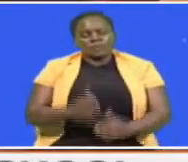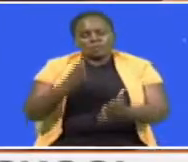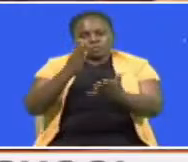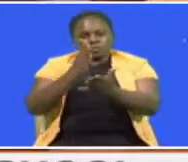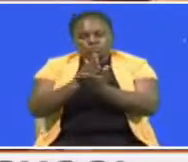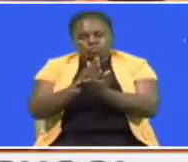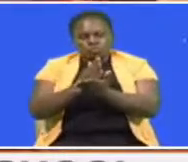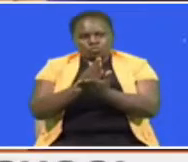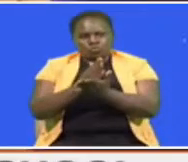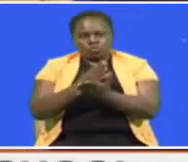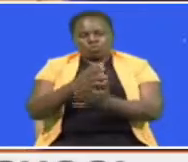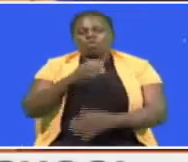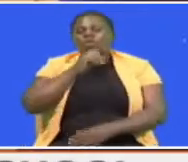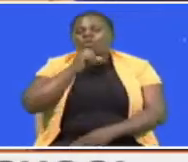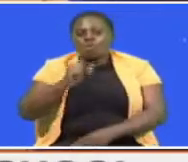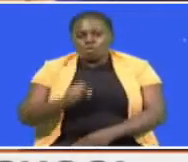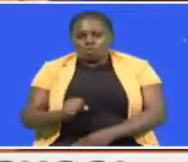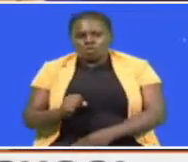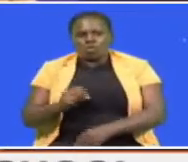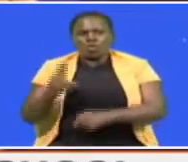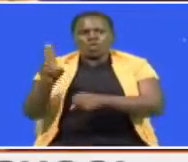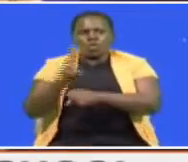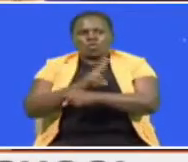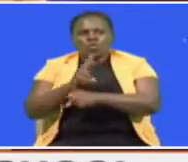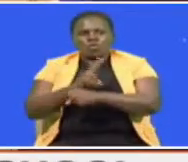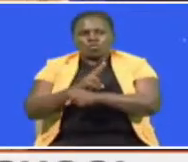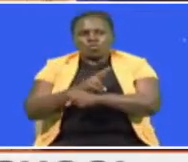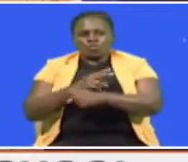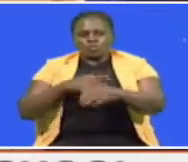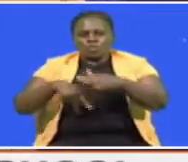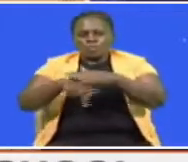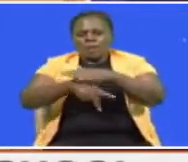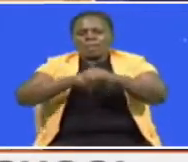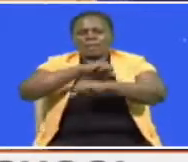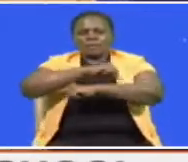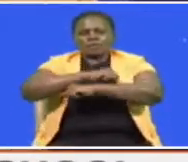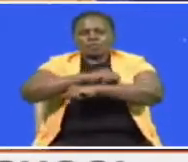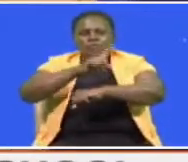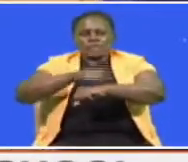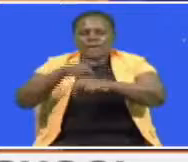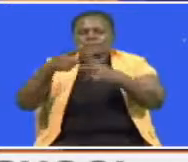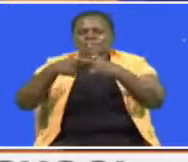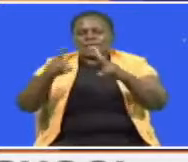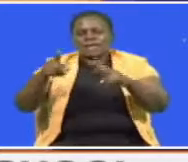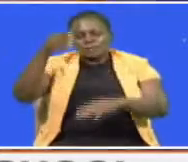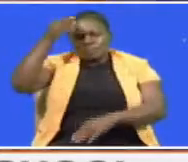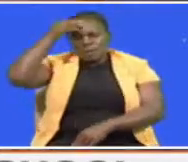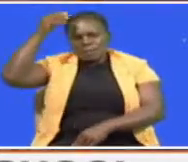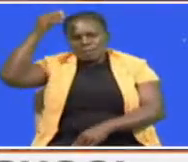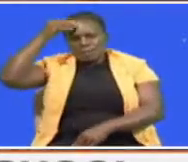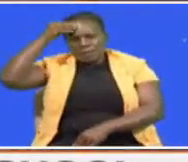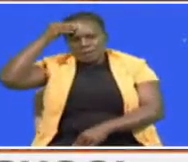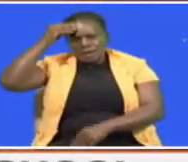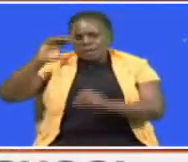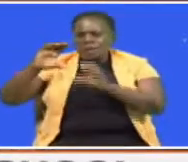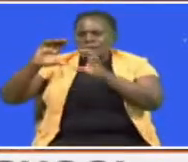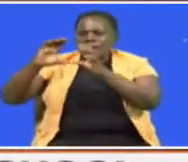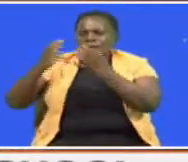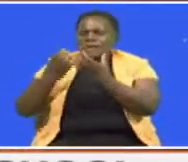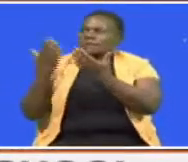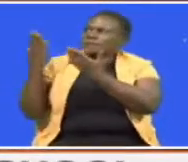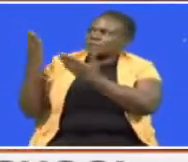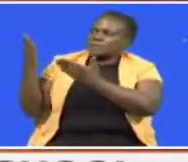Despite being adults, they use lower grade books as they begin their learning journey. These classes